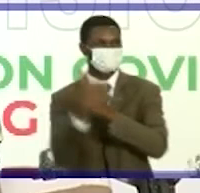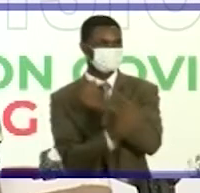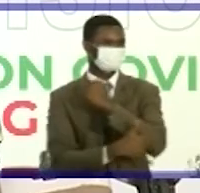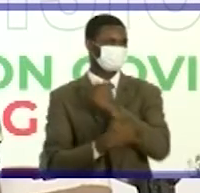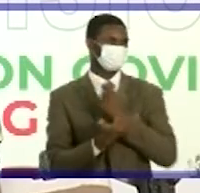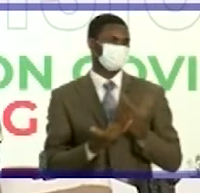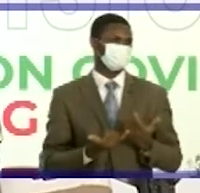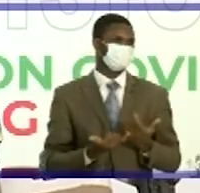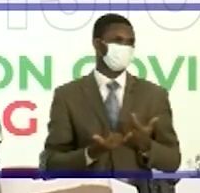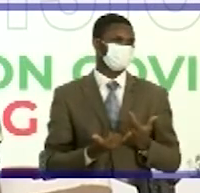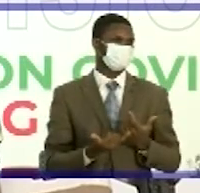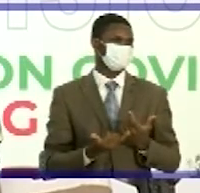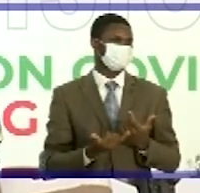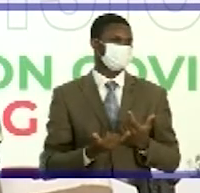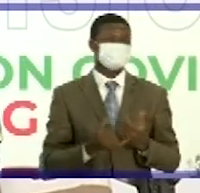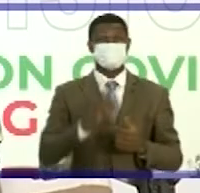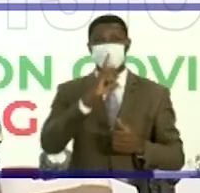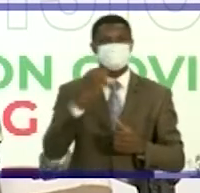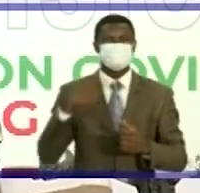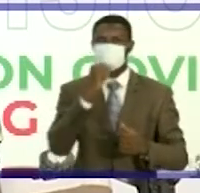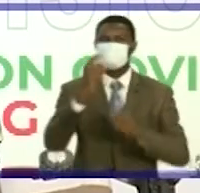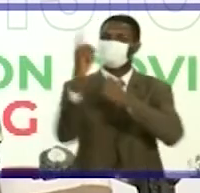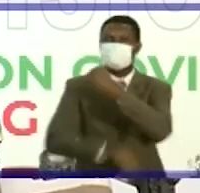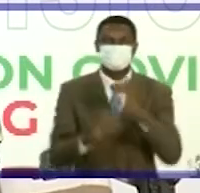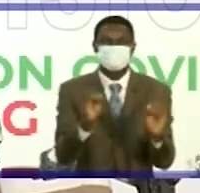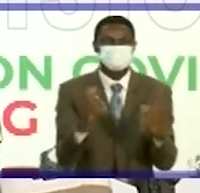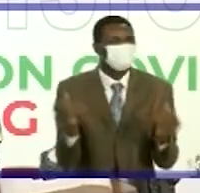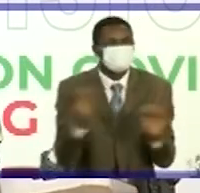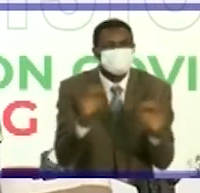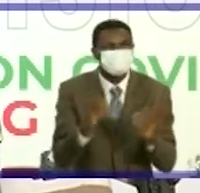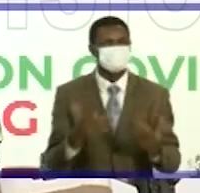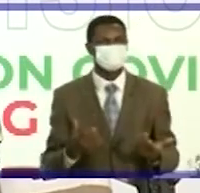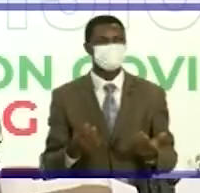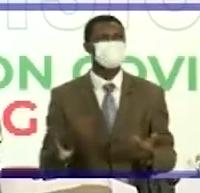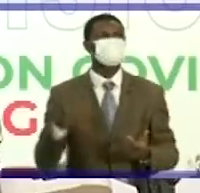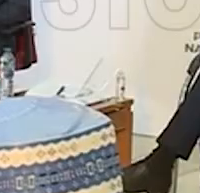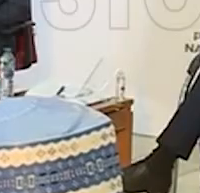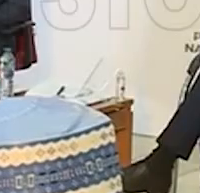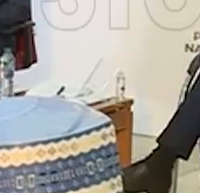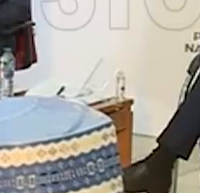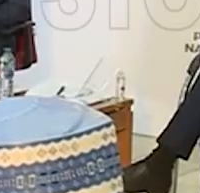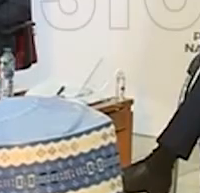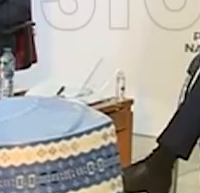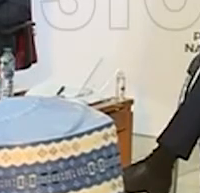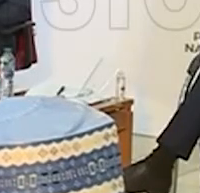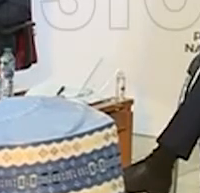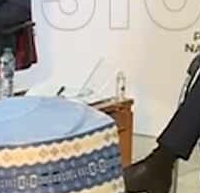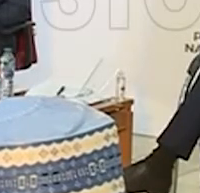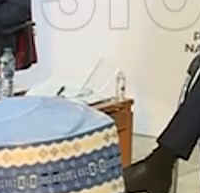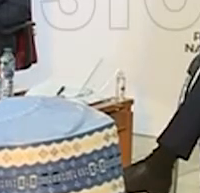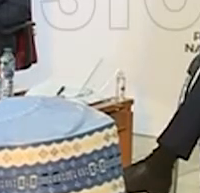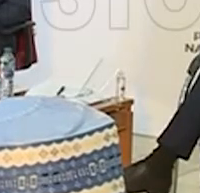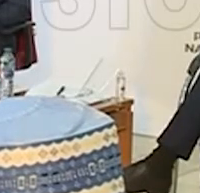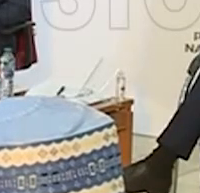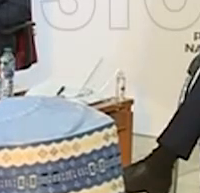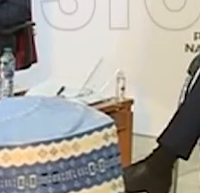purpose and punitive. No. It is that we all remain safe and healthy. We honestly